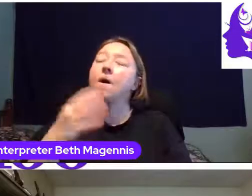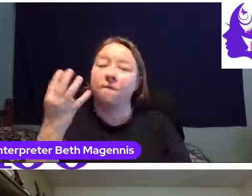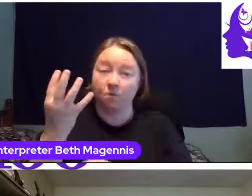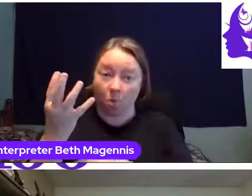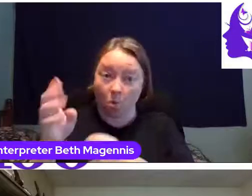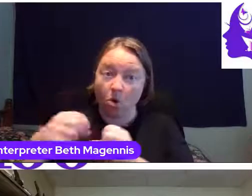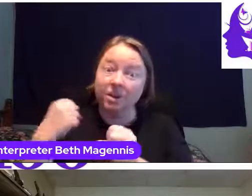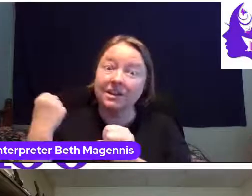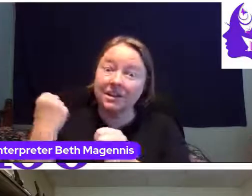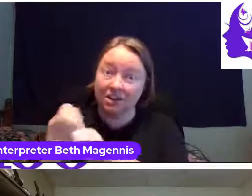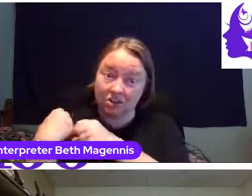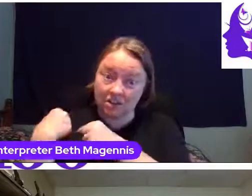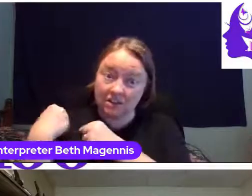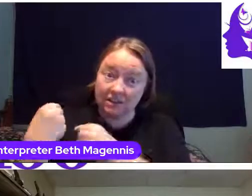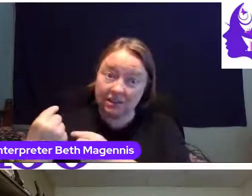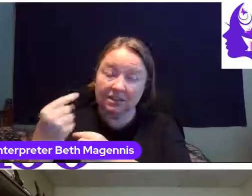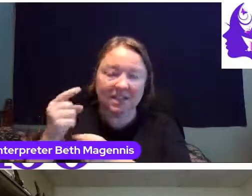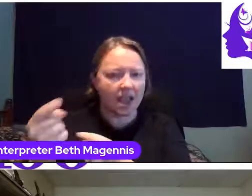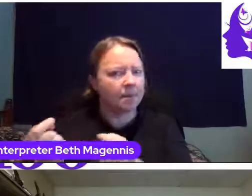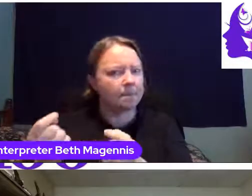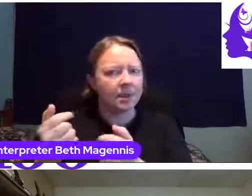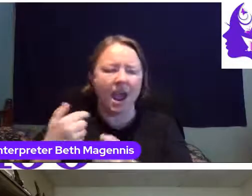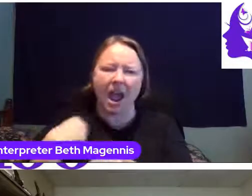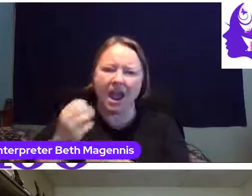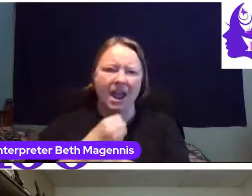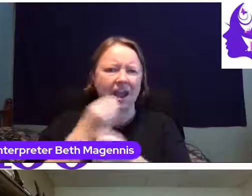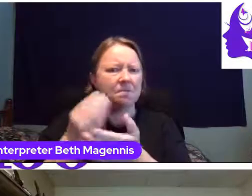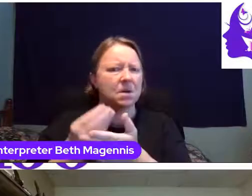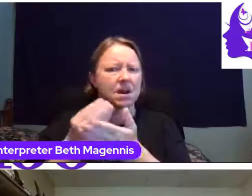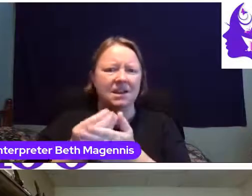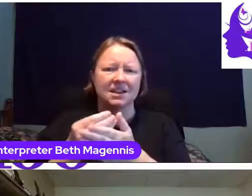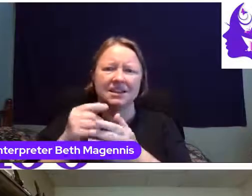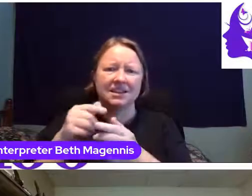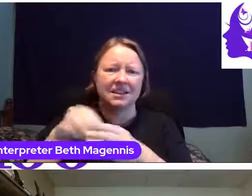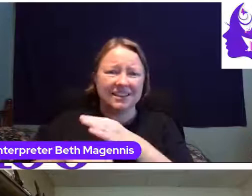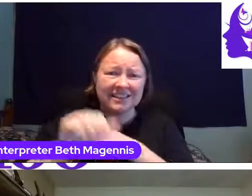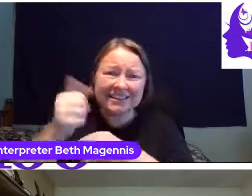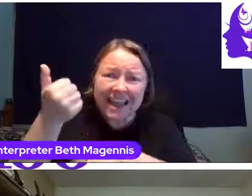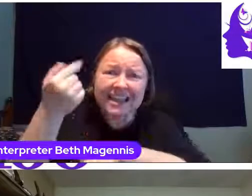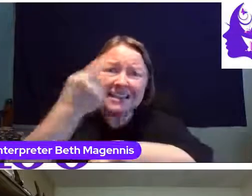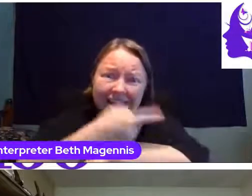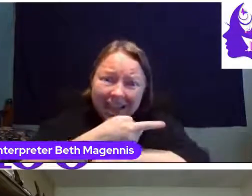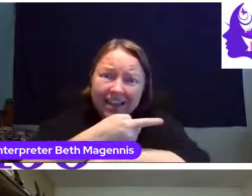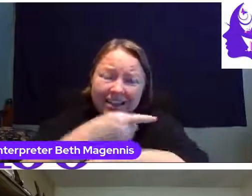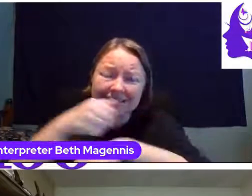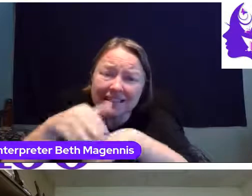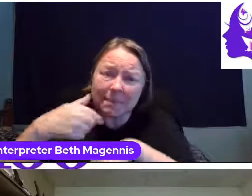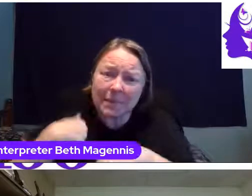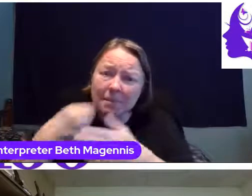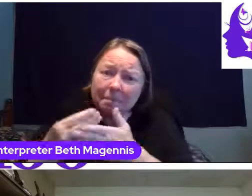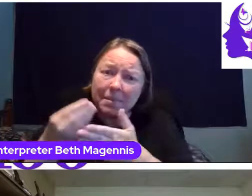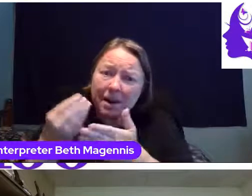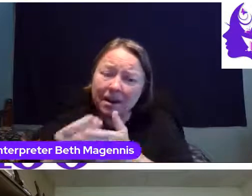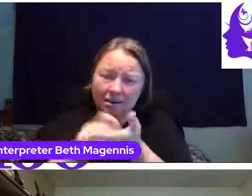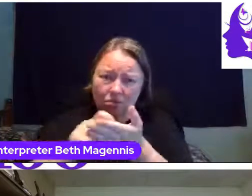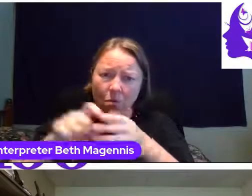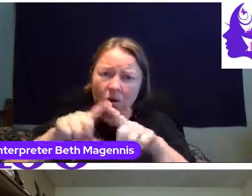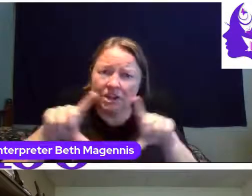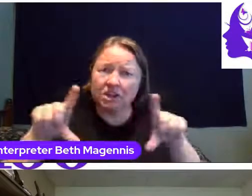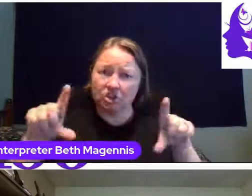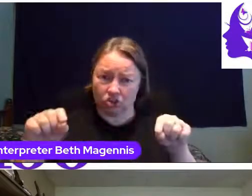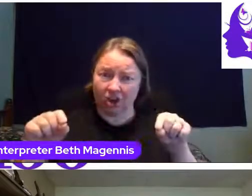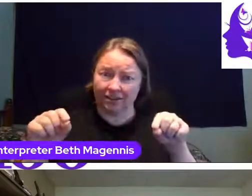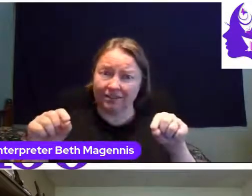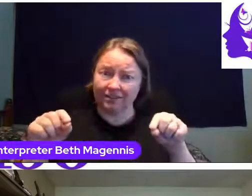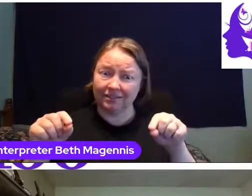years, they immediately, I got a check within 10 days. They wrote a check to me within 10 days.